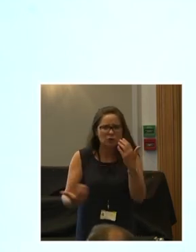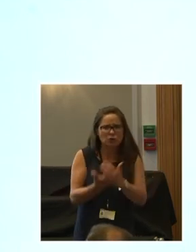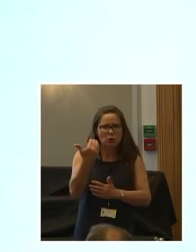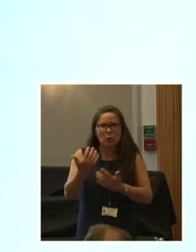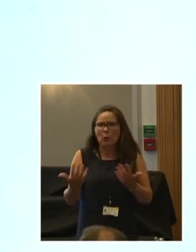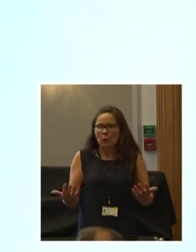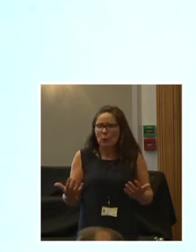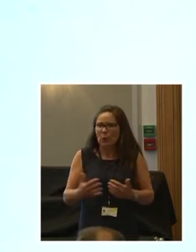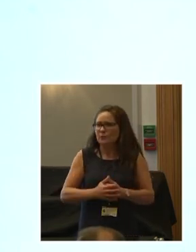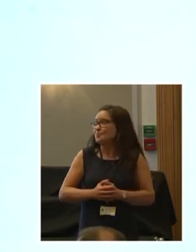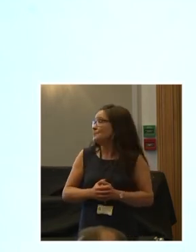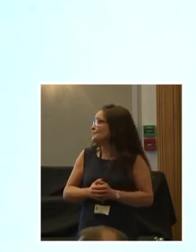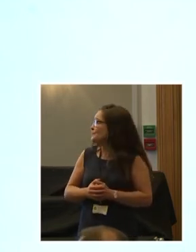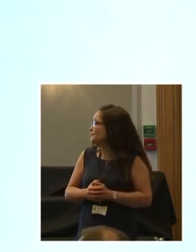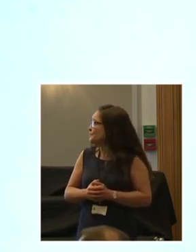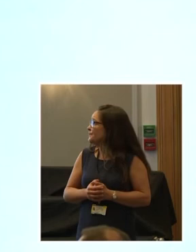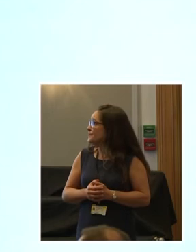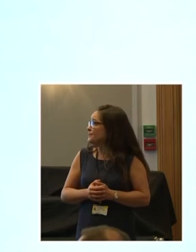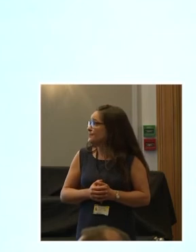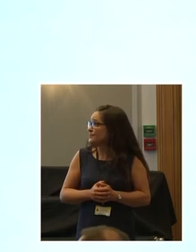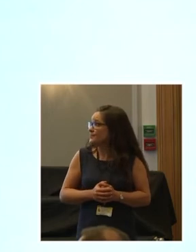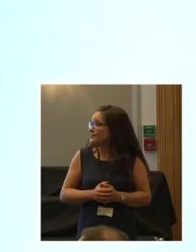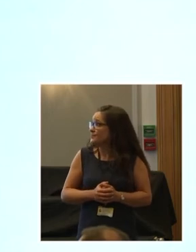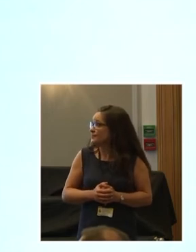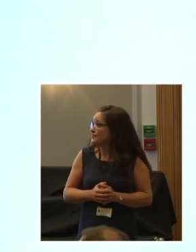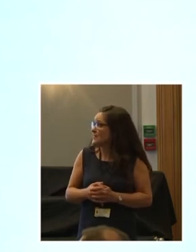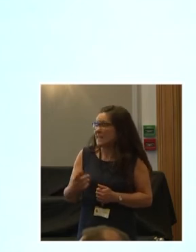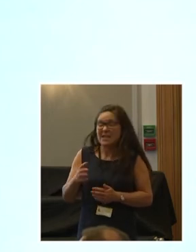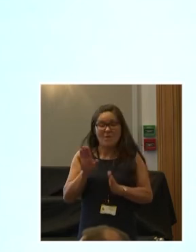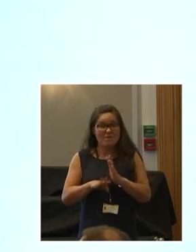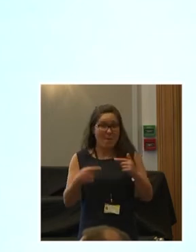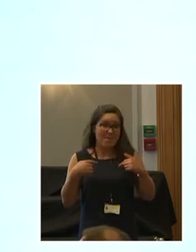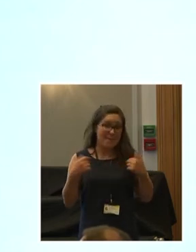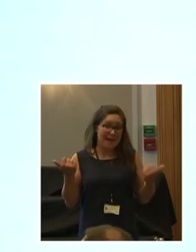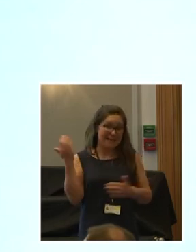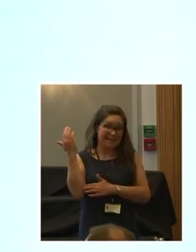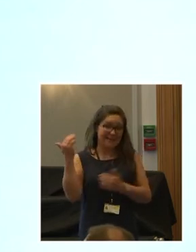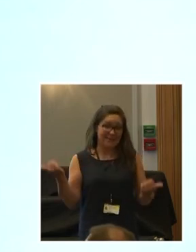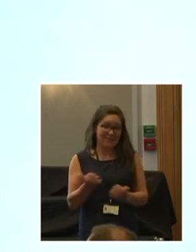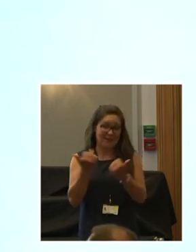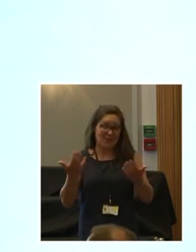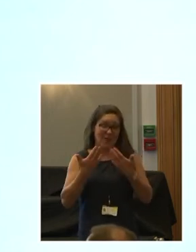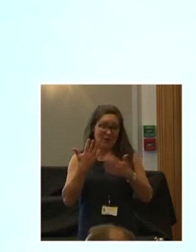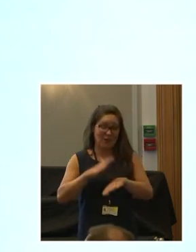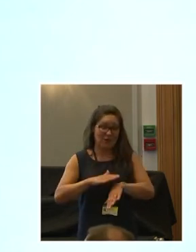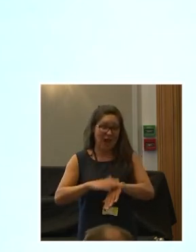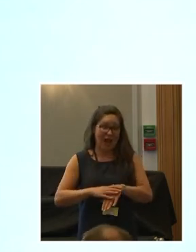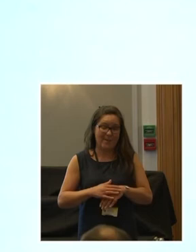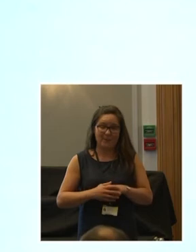including great products like that. So I think for me, I'll stop and I'll put it back to you, and thanks for your time.